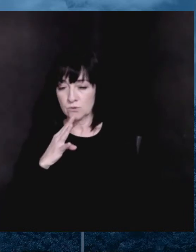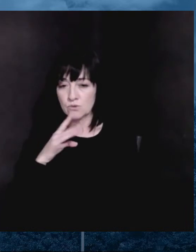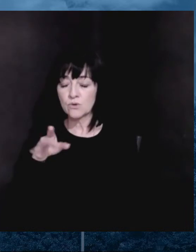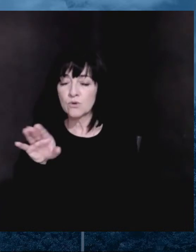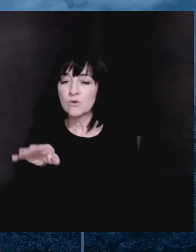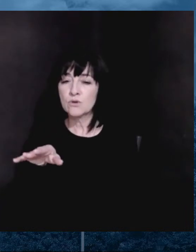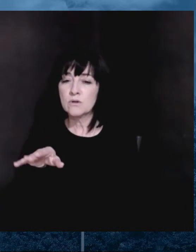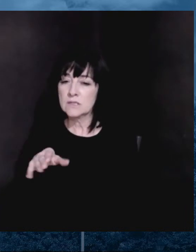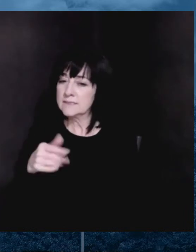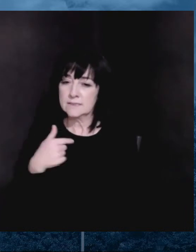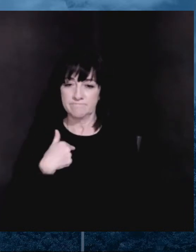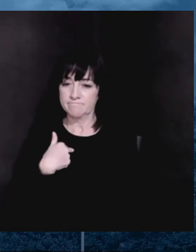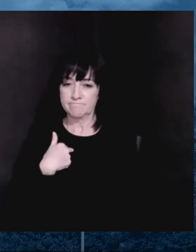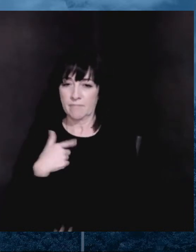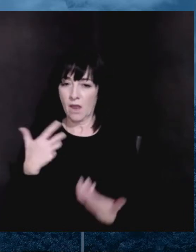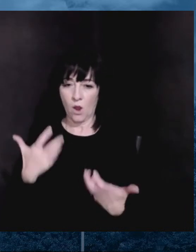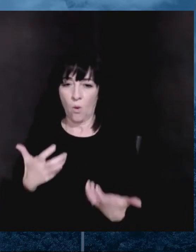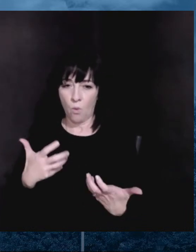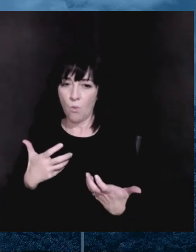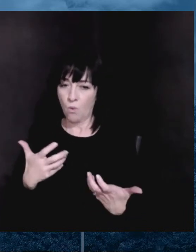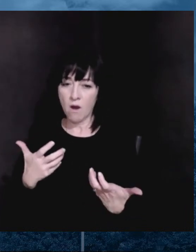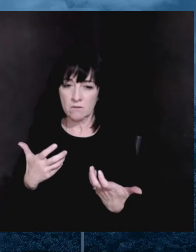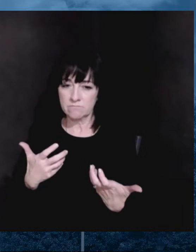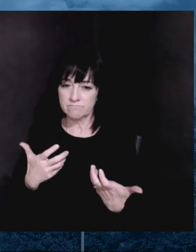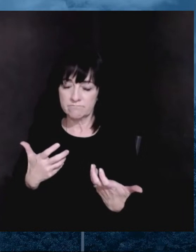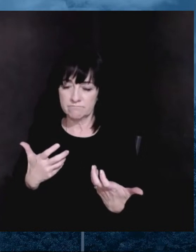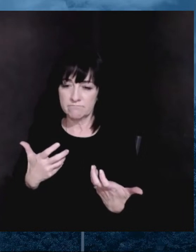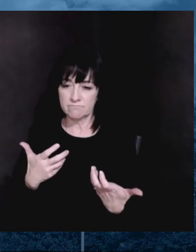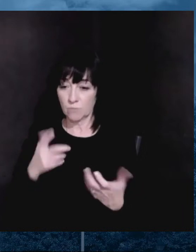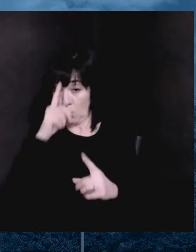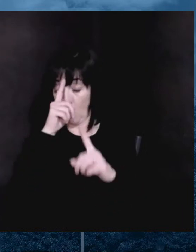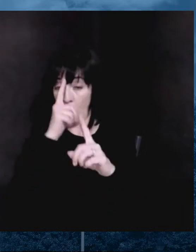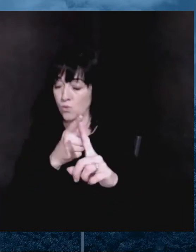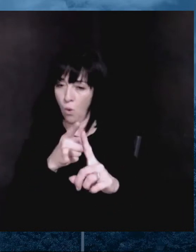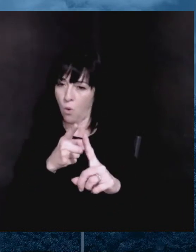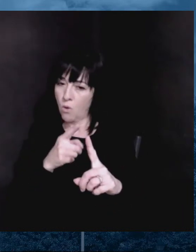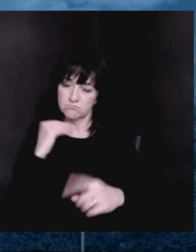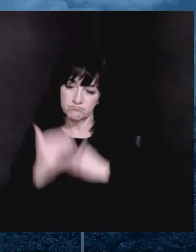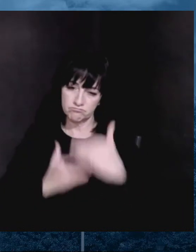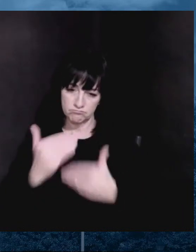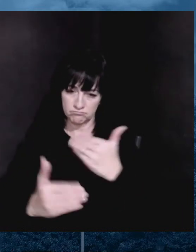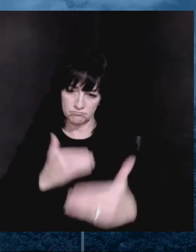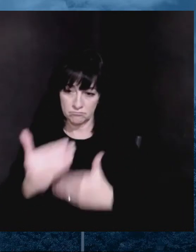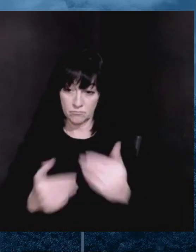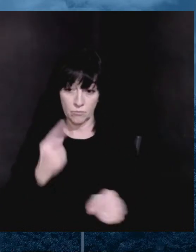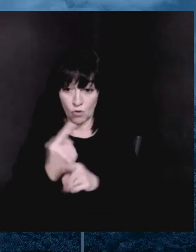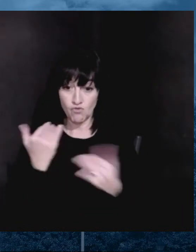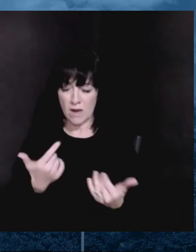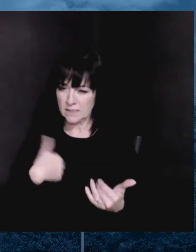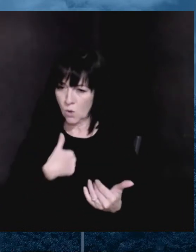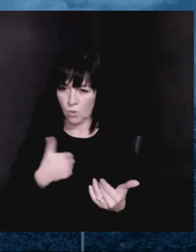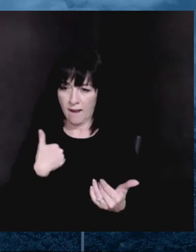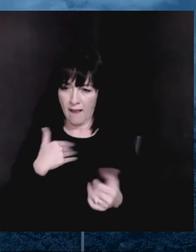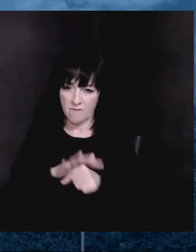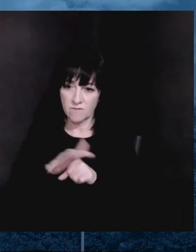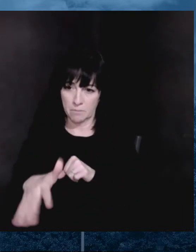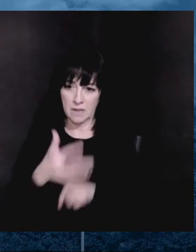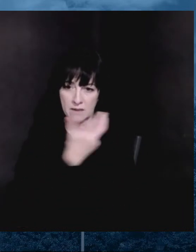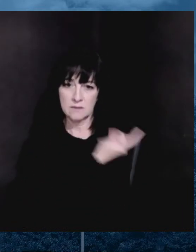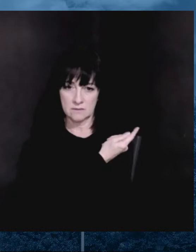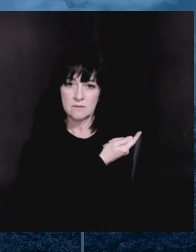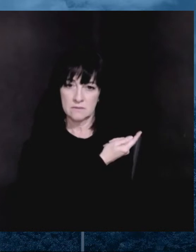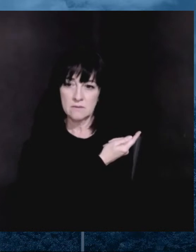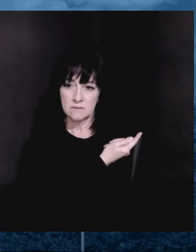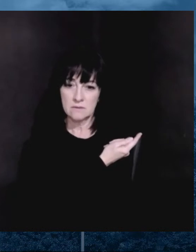the throughput in vaccinations. And right now we have more supply than we've been able